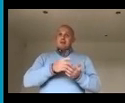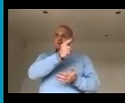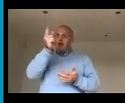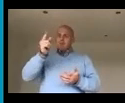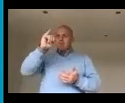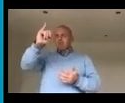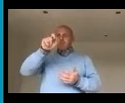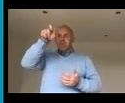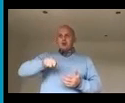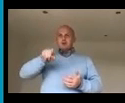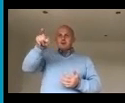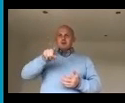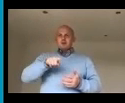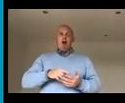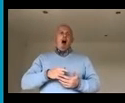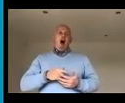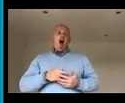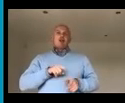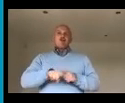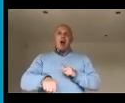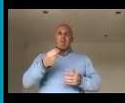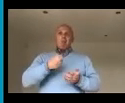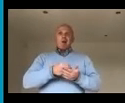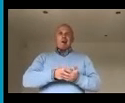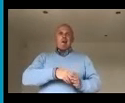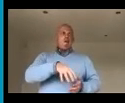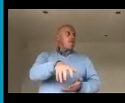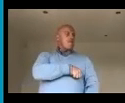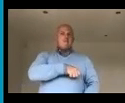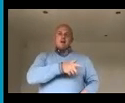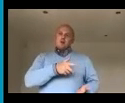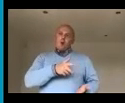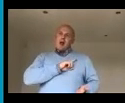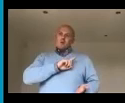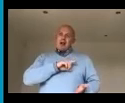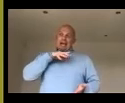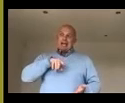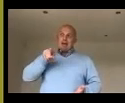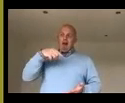to organisations who actually are doing the work.